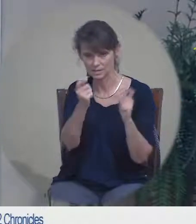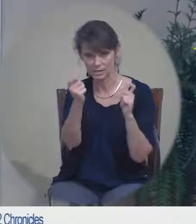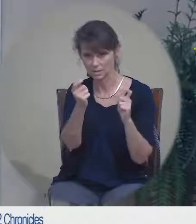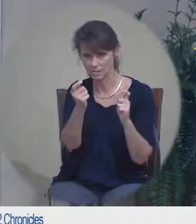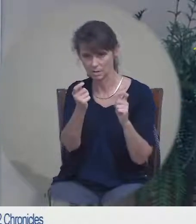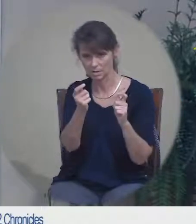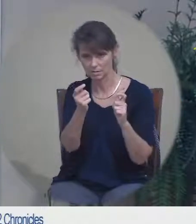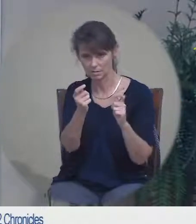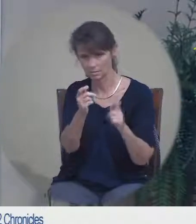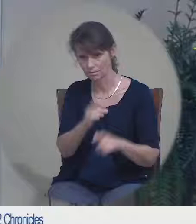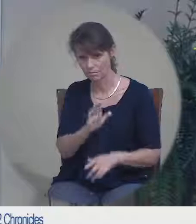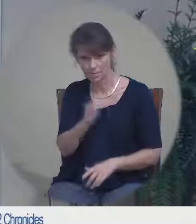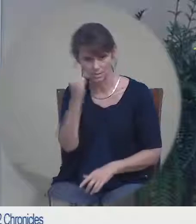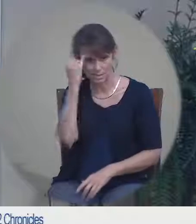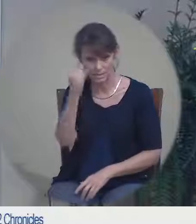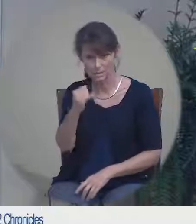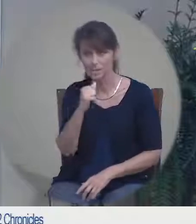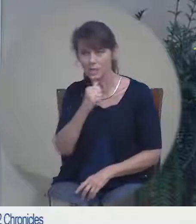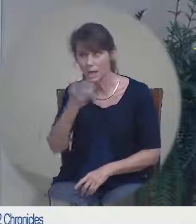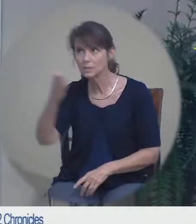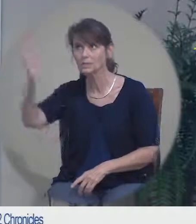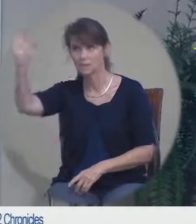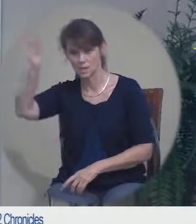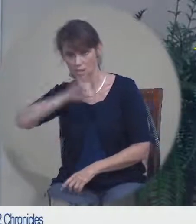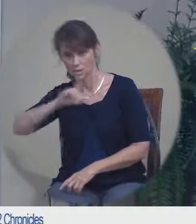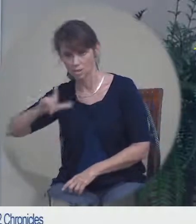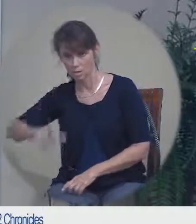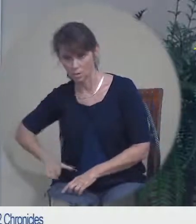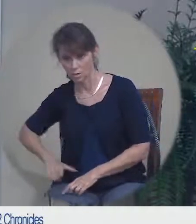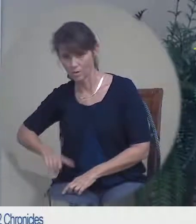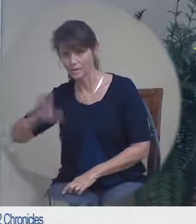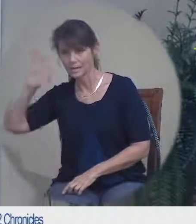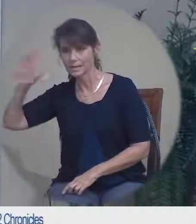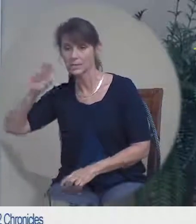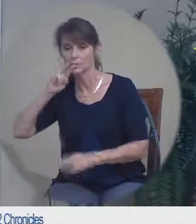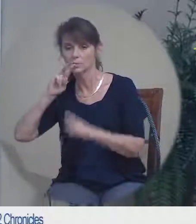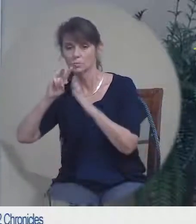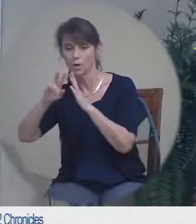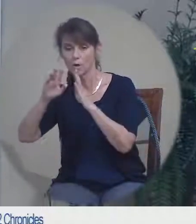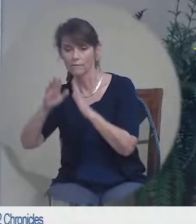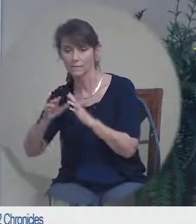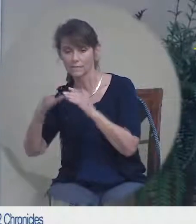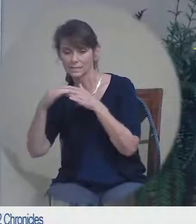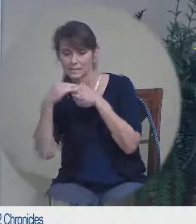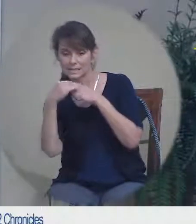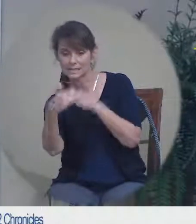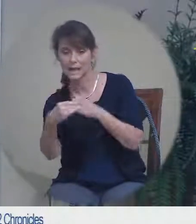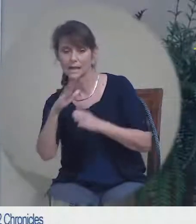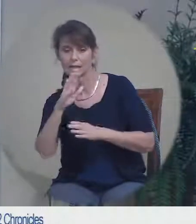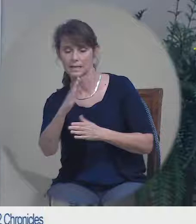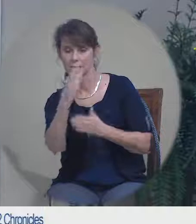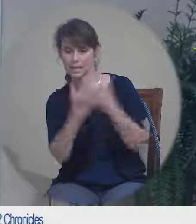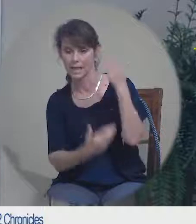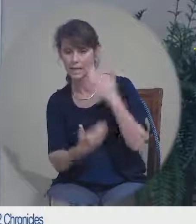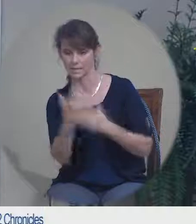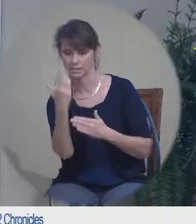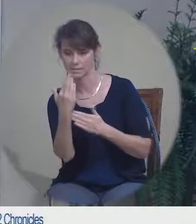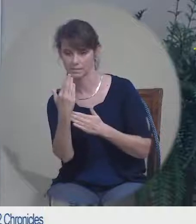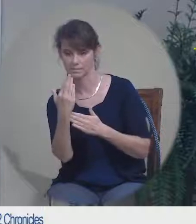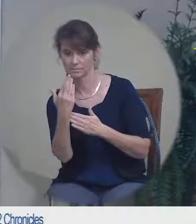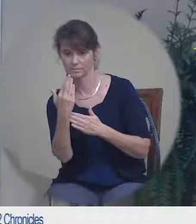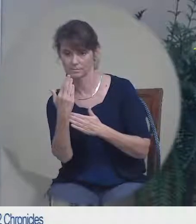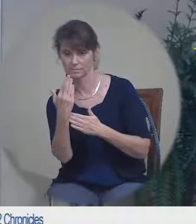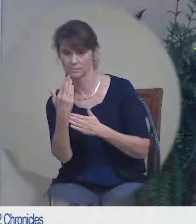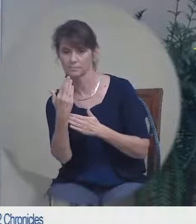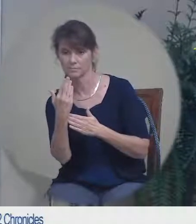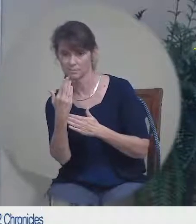arrow out. It was the Lord. It was the Lord's prophets who directed his hands and directed his aim. And I think in some